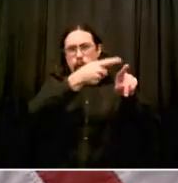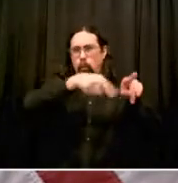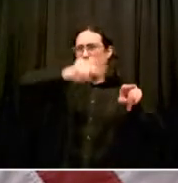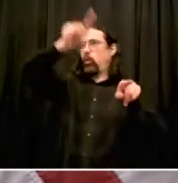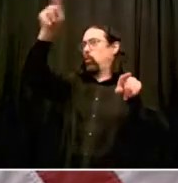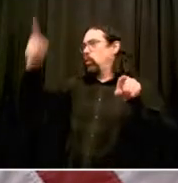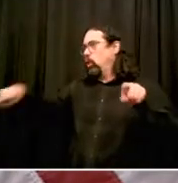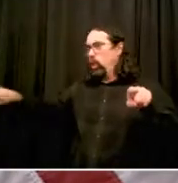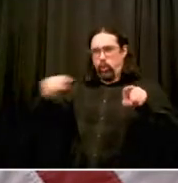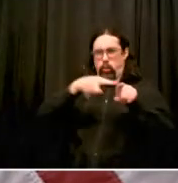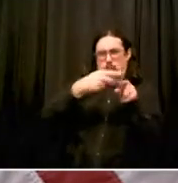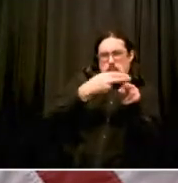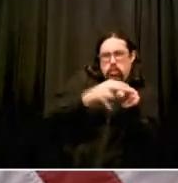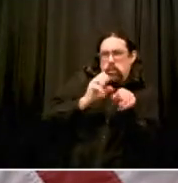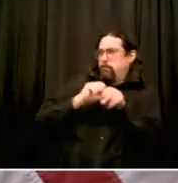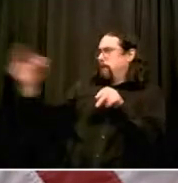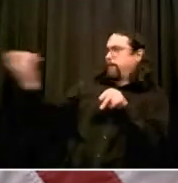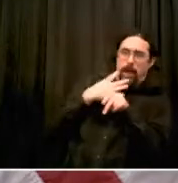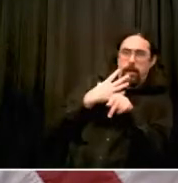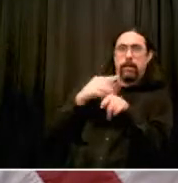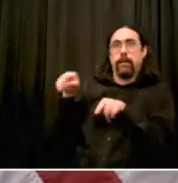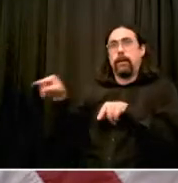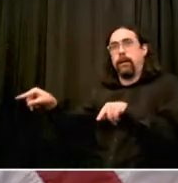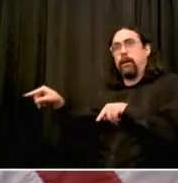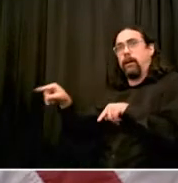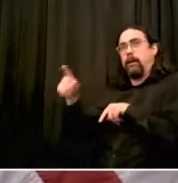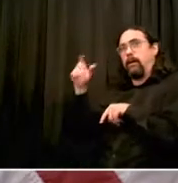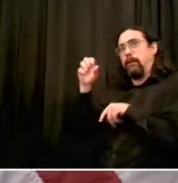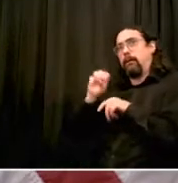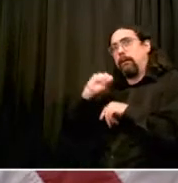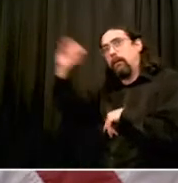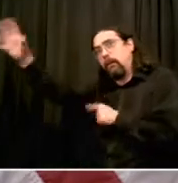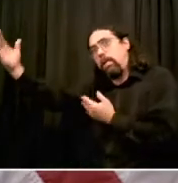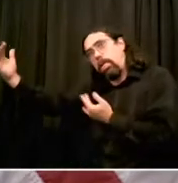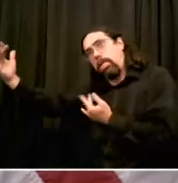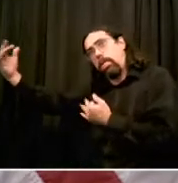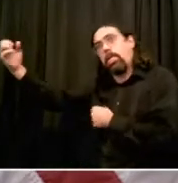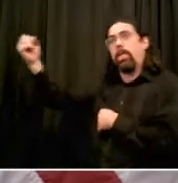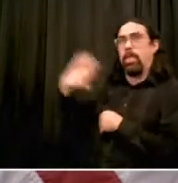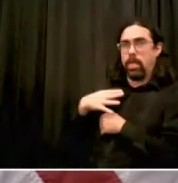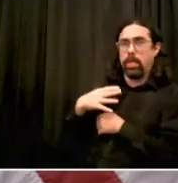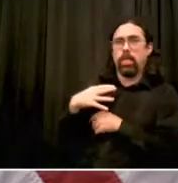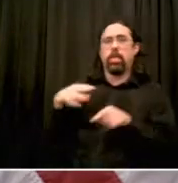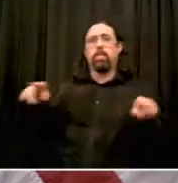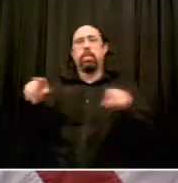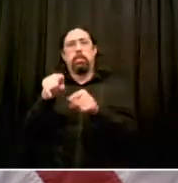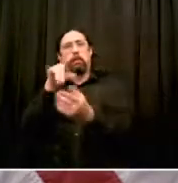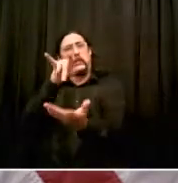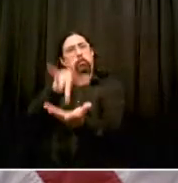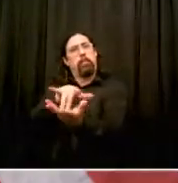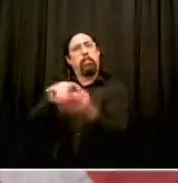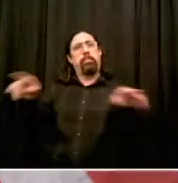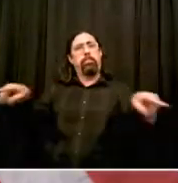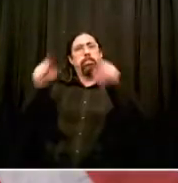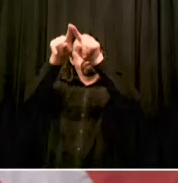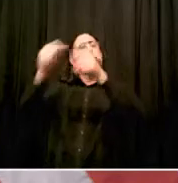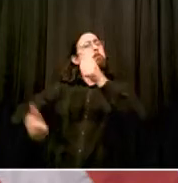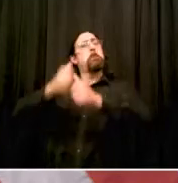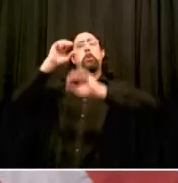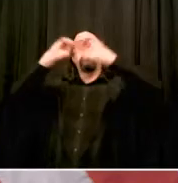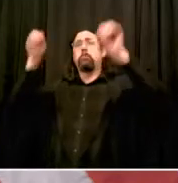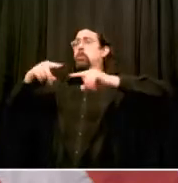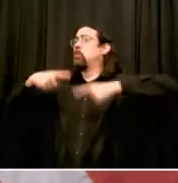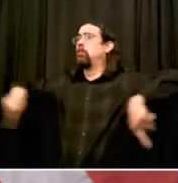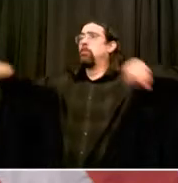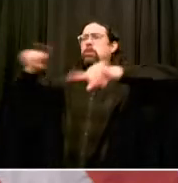of what we know about it, what works, what doesn't, and how we use it. Go ahead. Sure. I'll get started and then I'll turn to